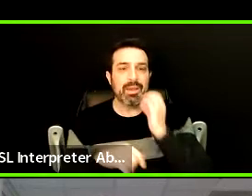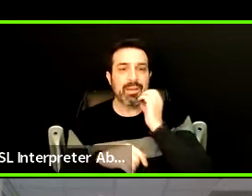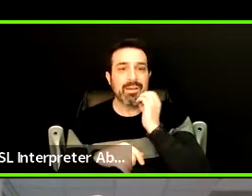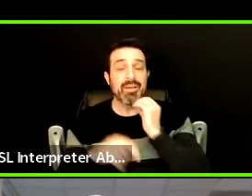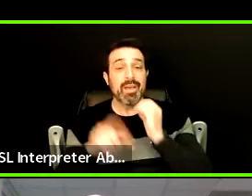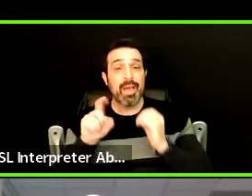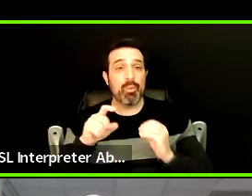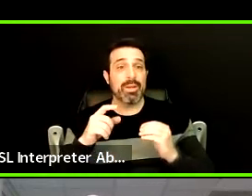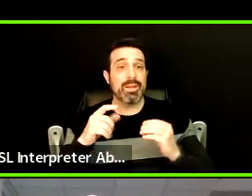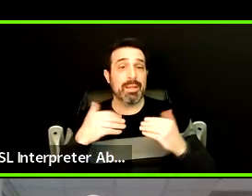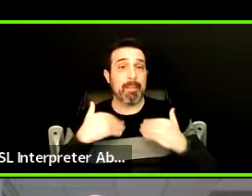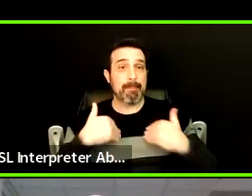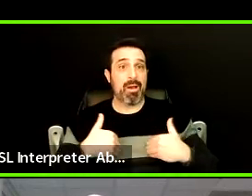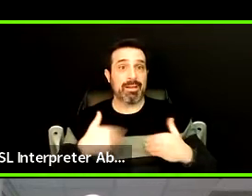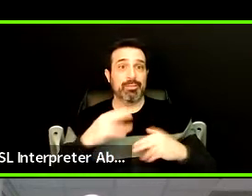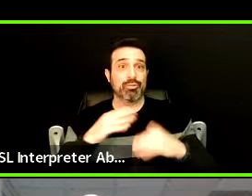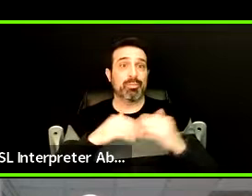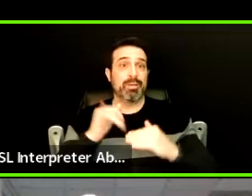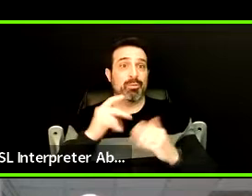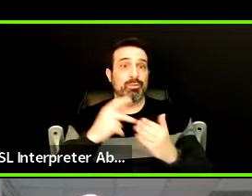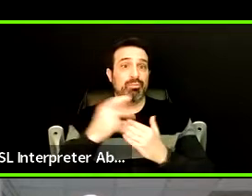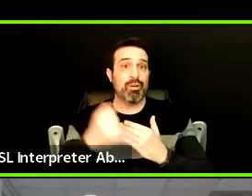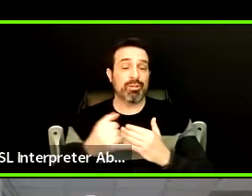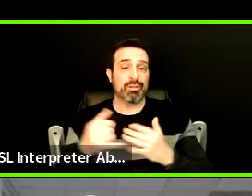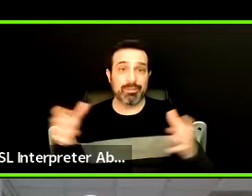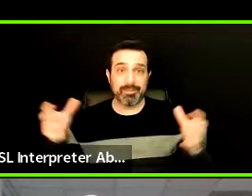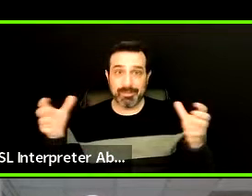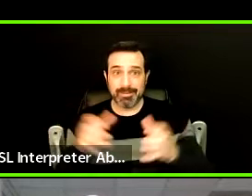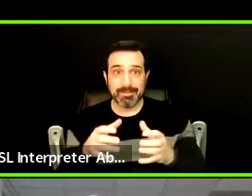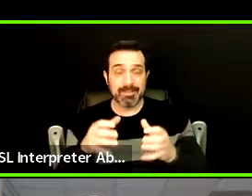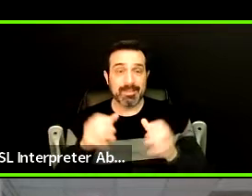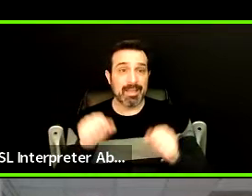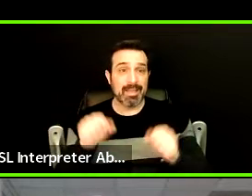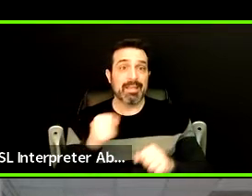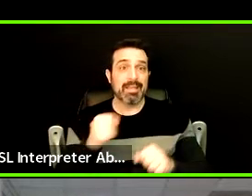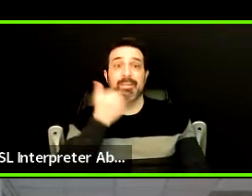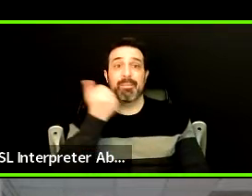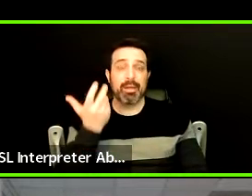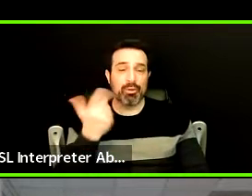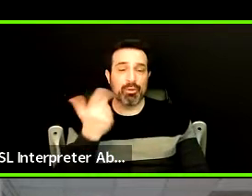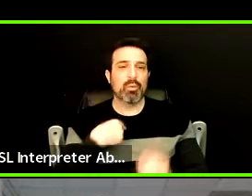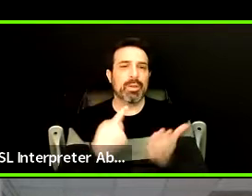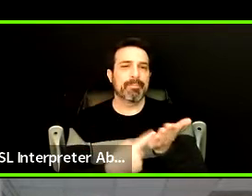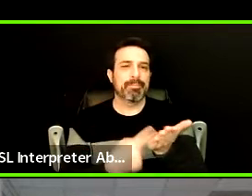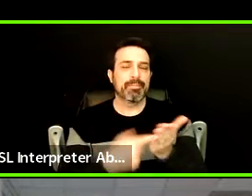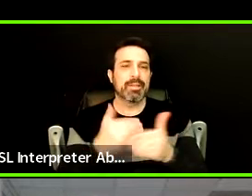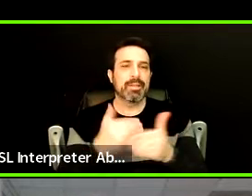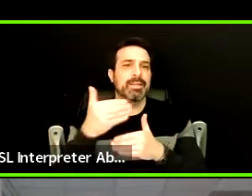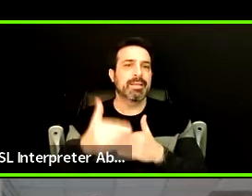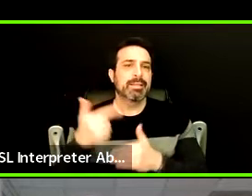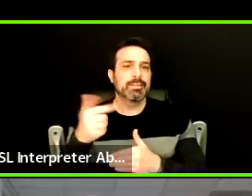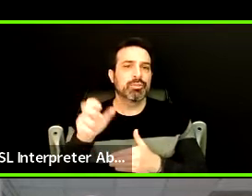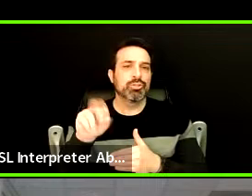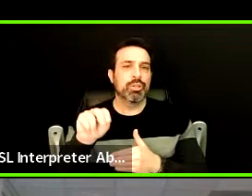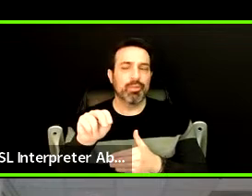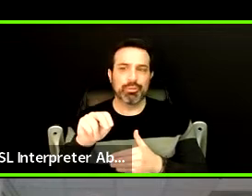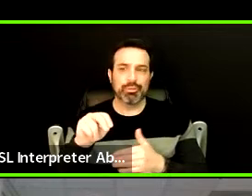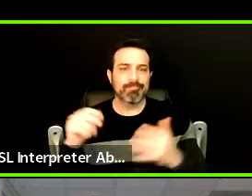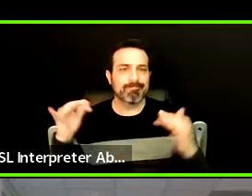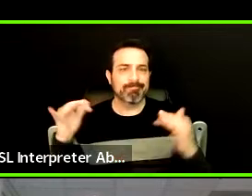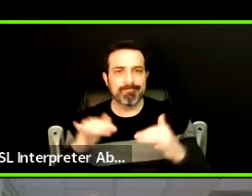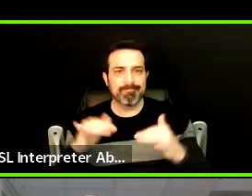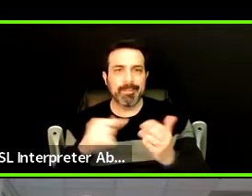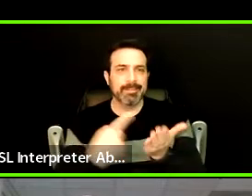need bodies to build these projects. So if we can bring those two worlds together, even better. And then we talked about next generation being at these